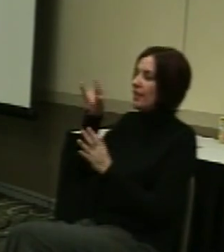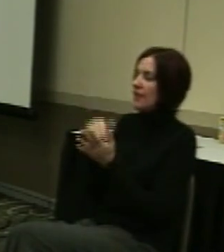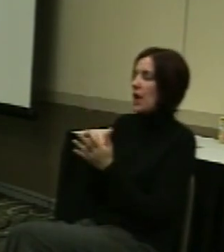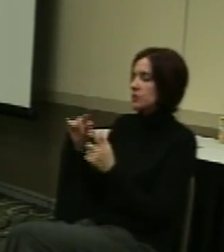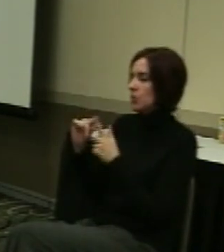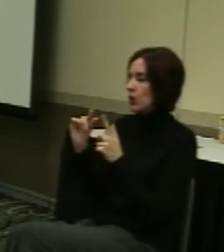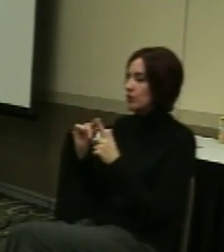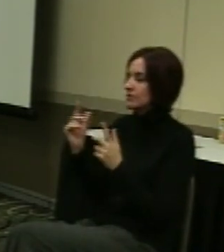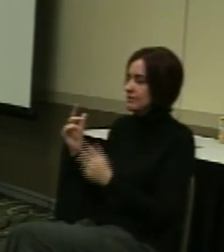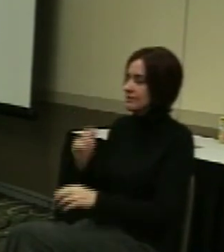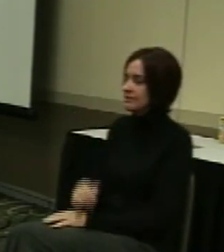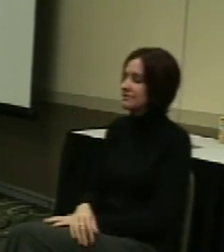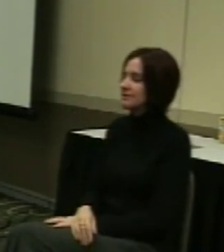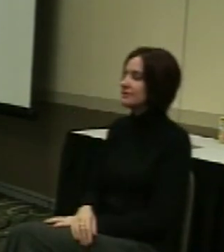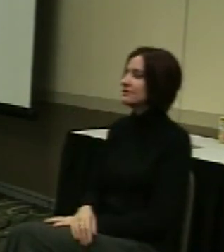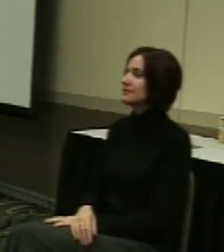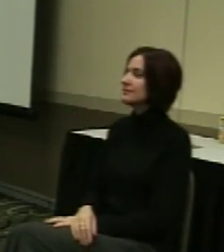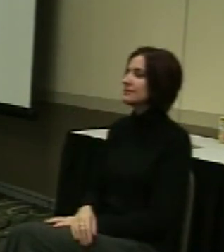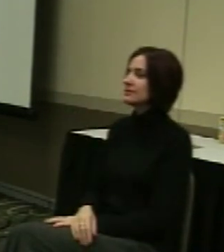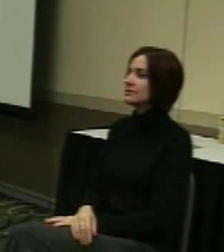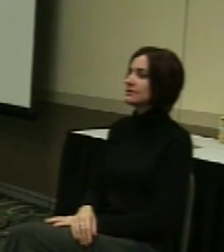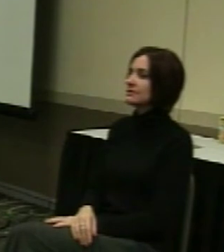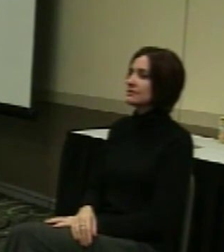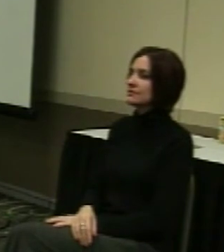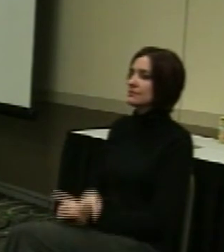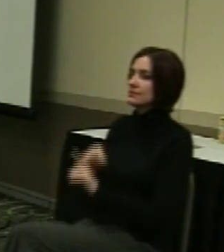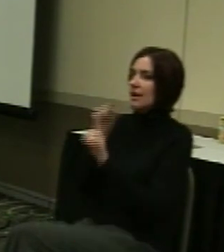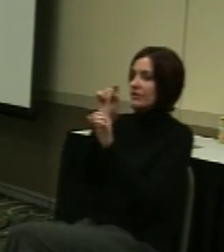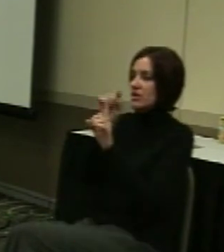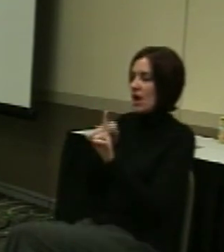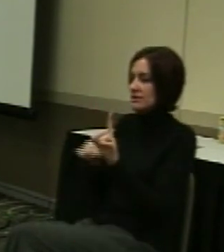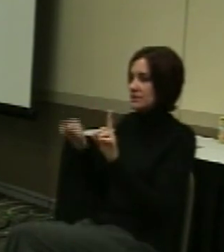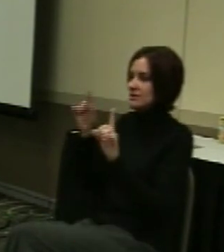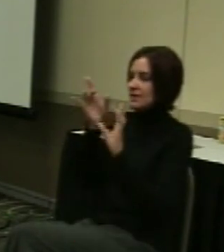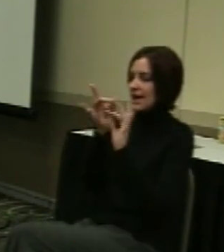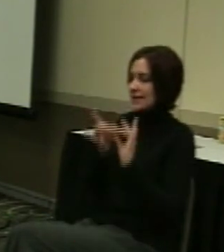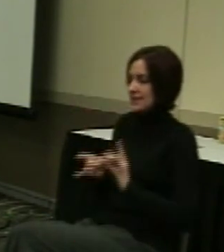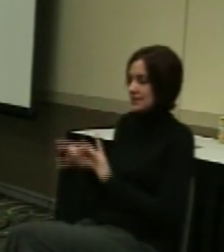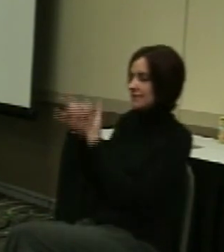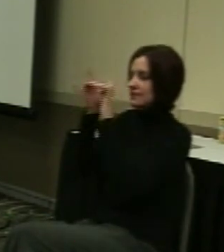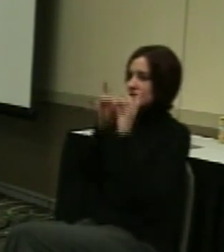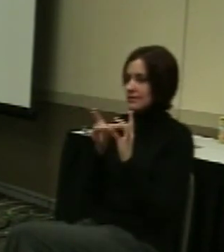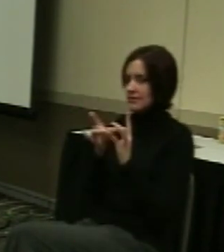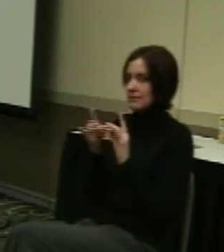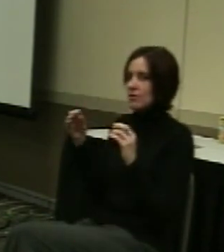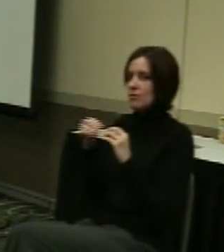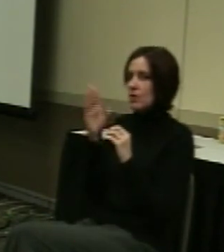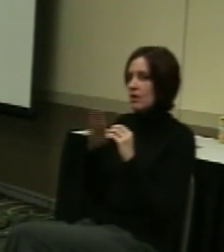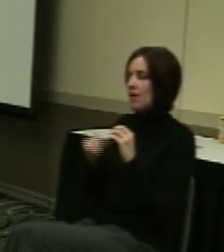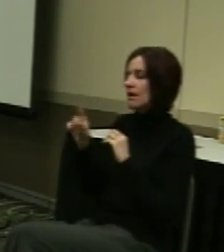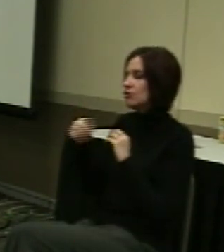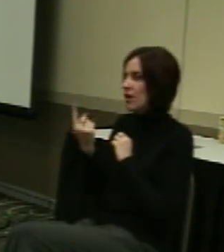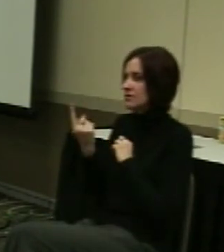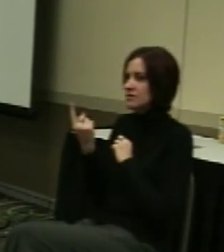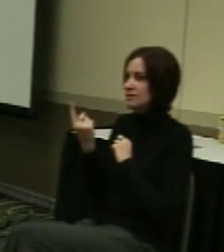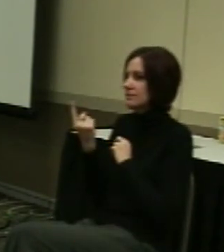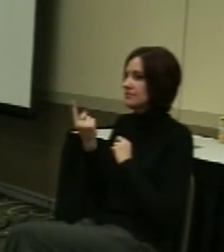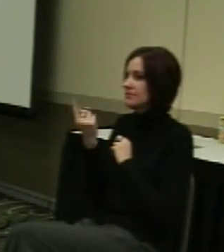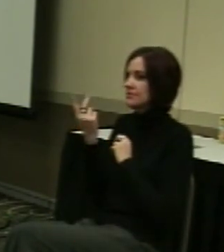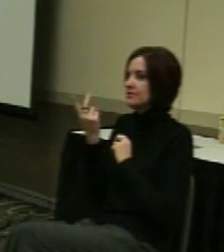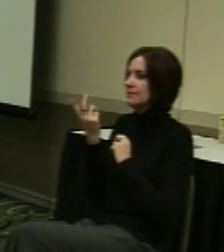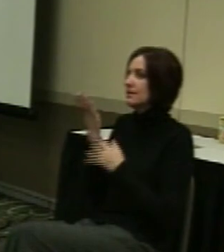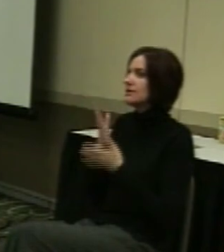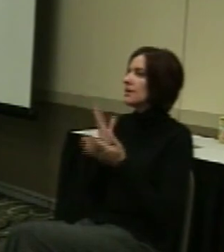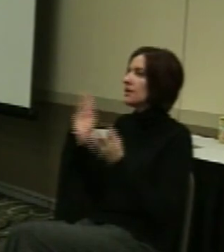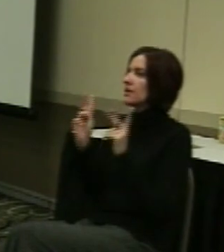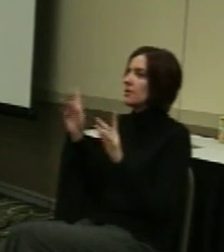told. Connecting the dots is more than just something that people